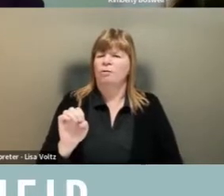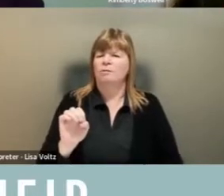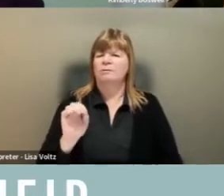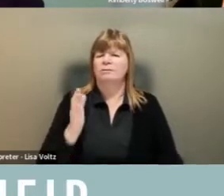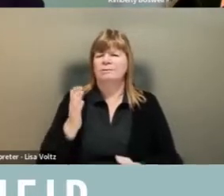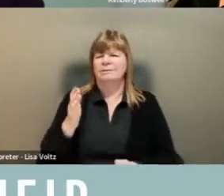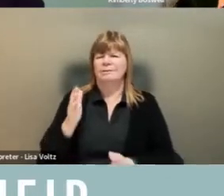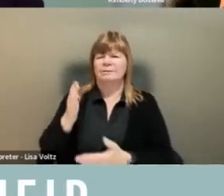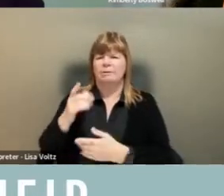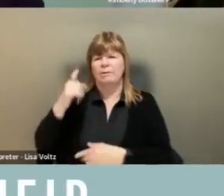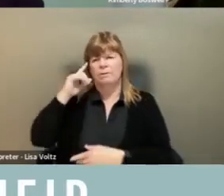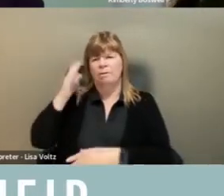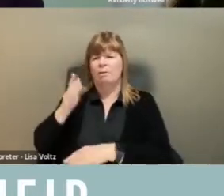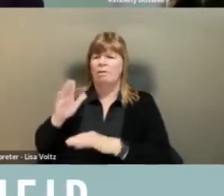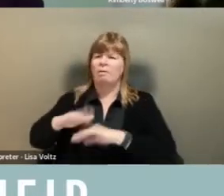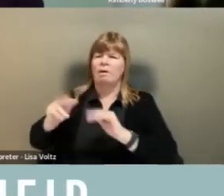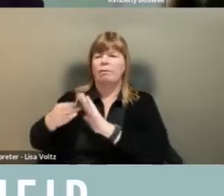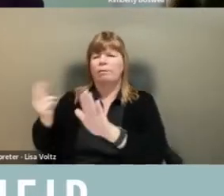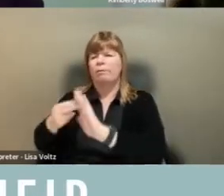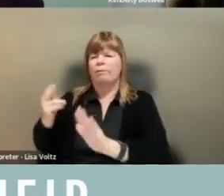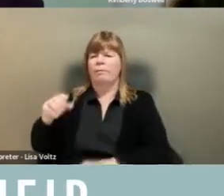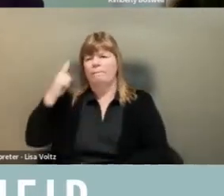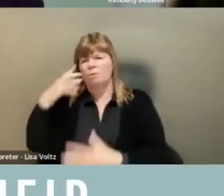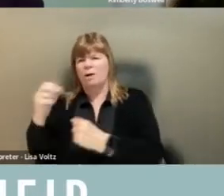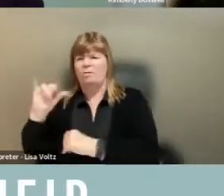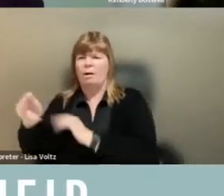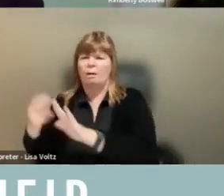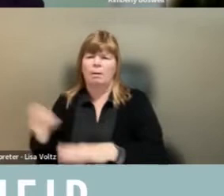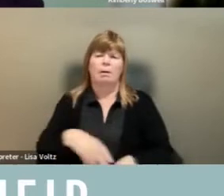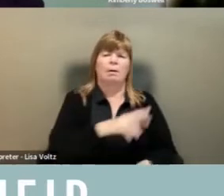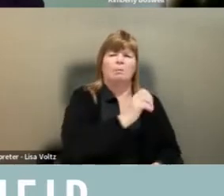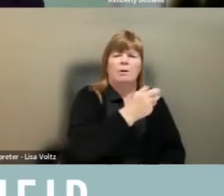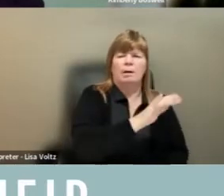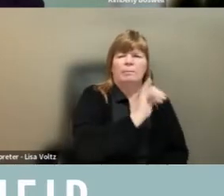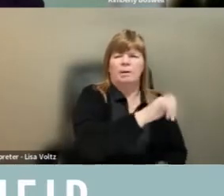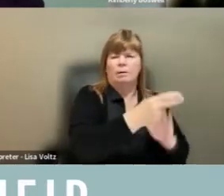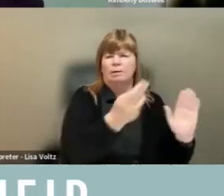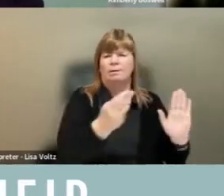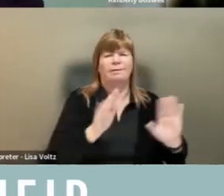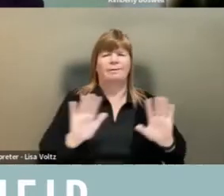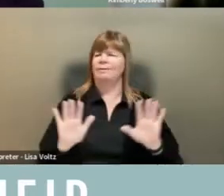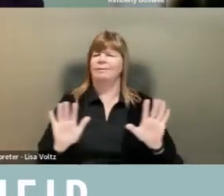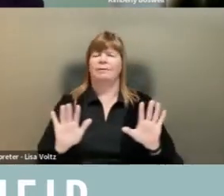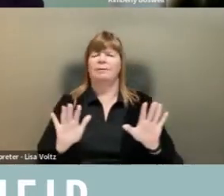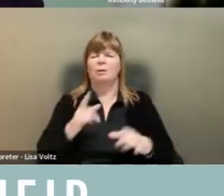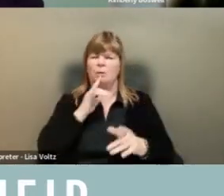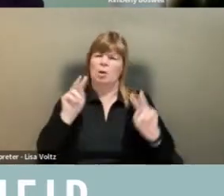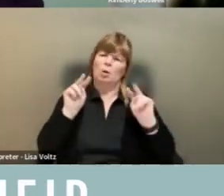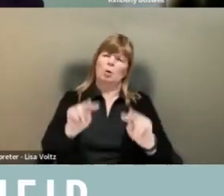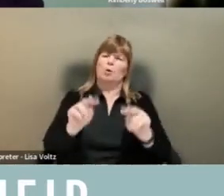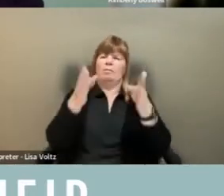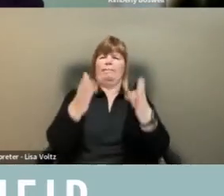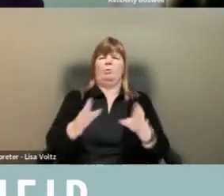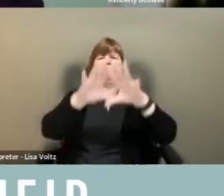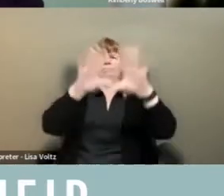health does this and rehab does that. It really does mean looking at the individual